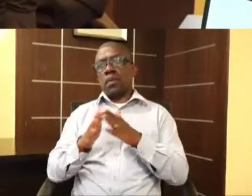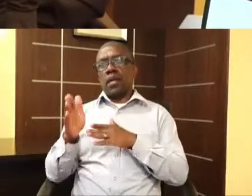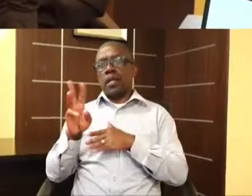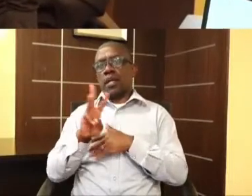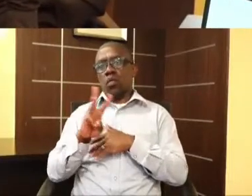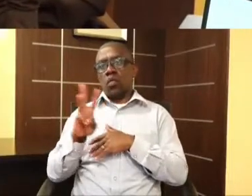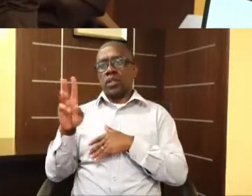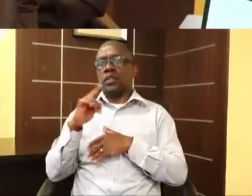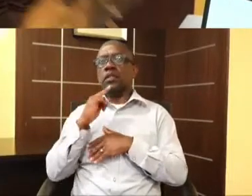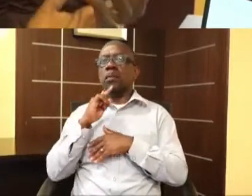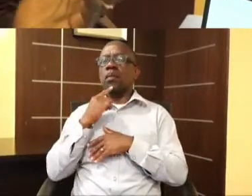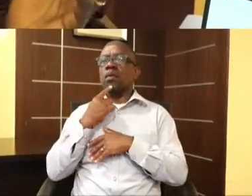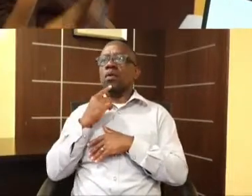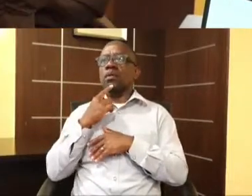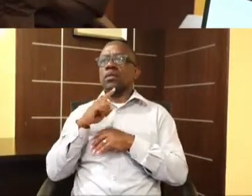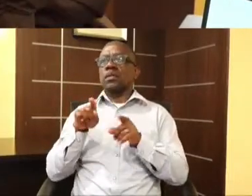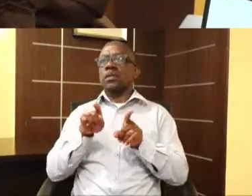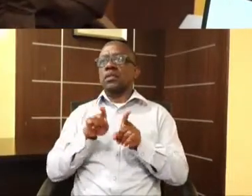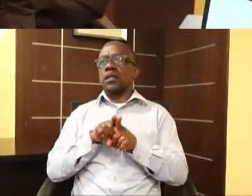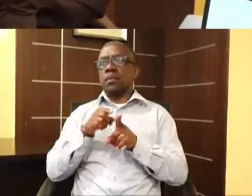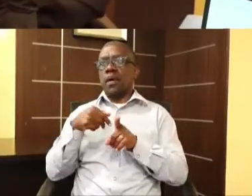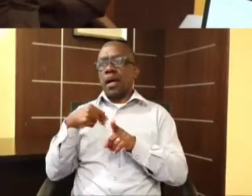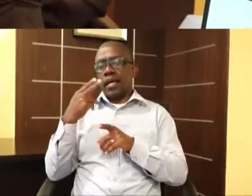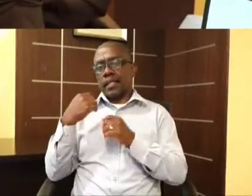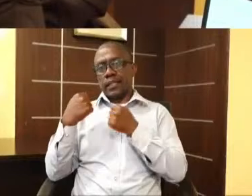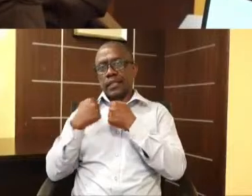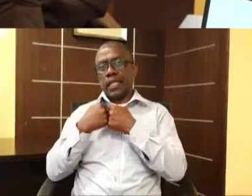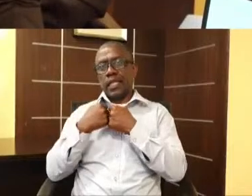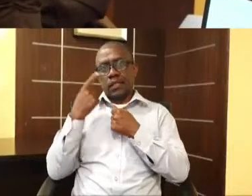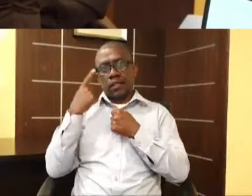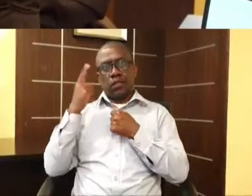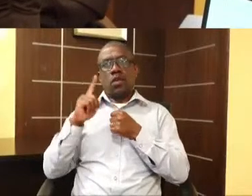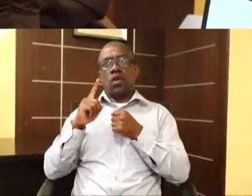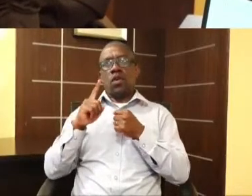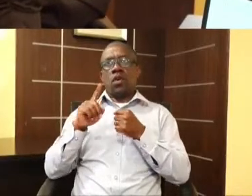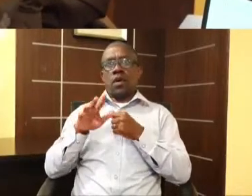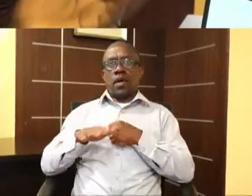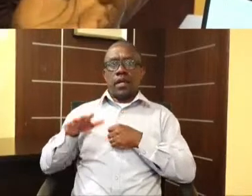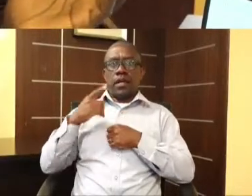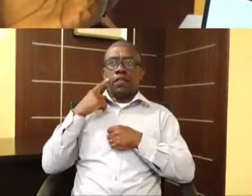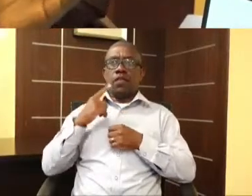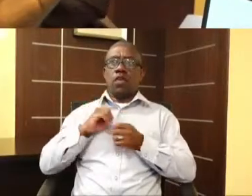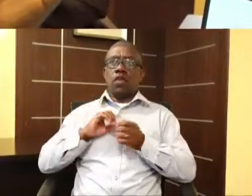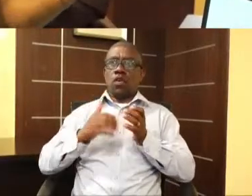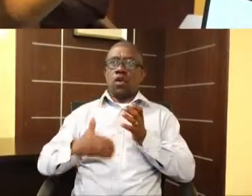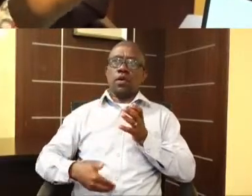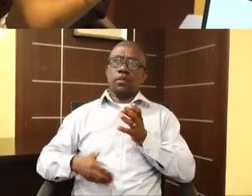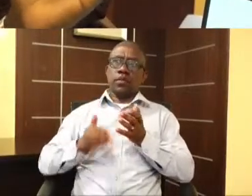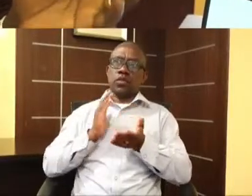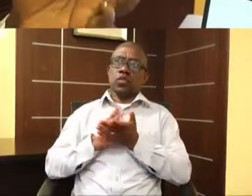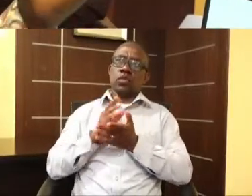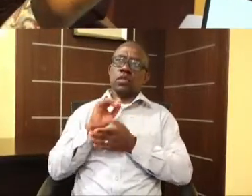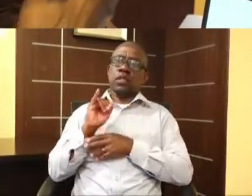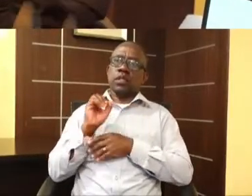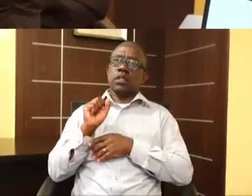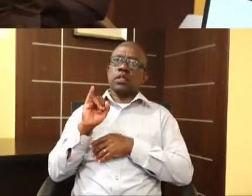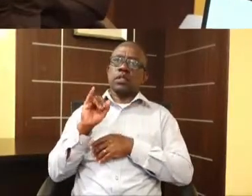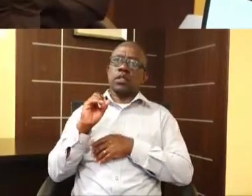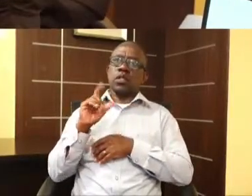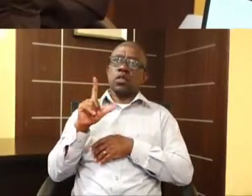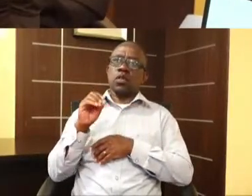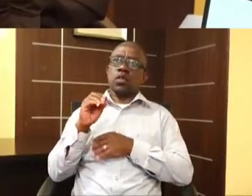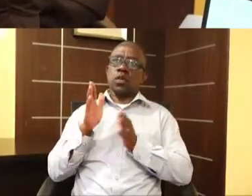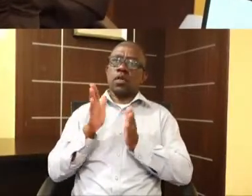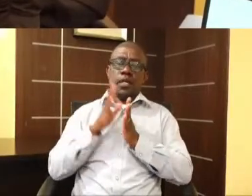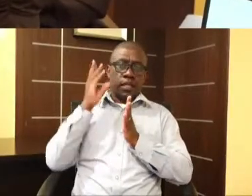Pokot, which has high challenges in terms of unmet need for contraception. Isiolo equally, and maybe Garissa